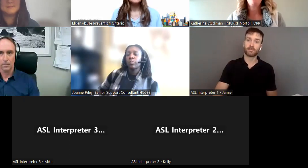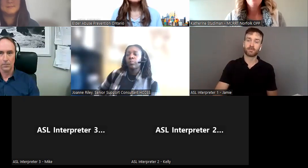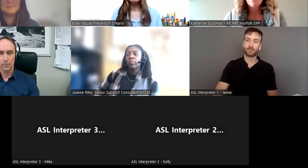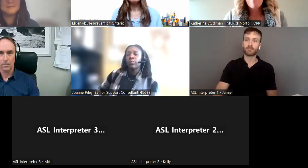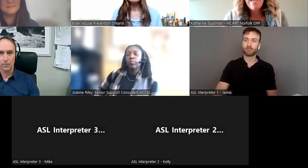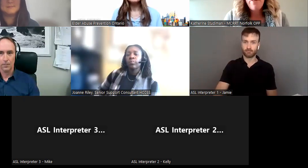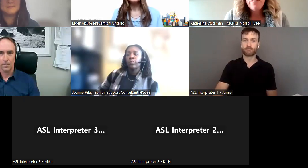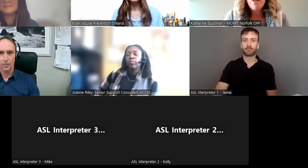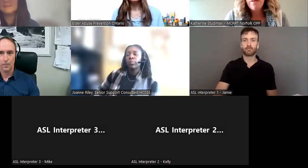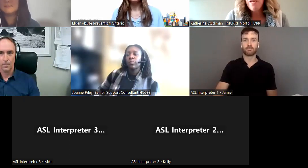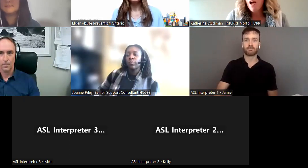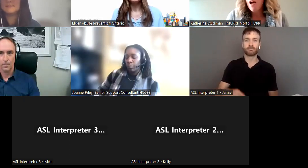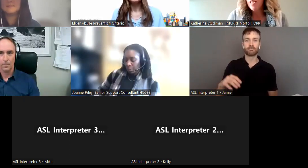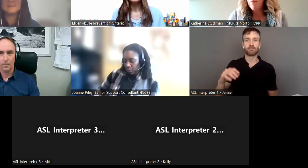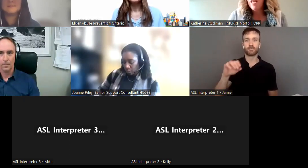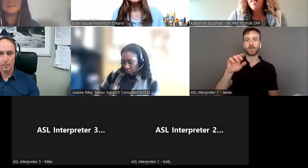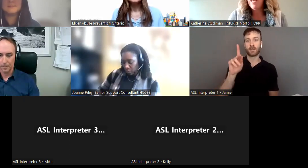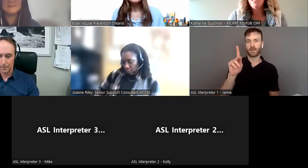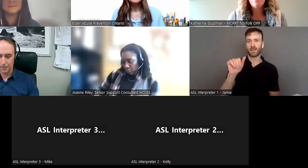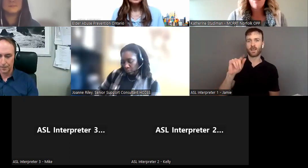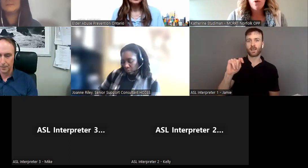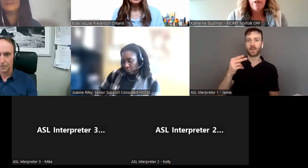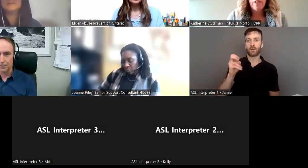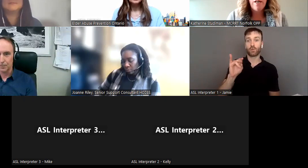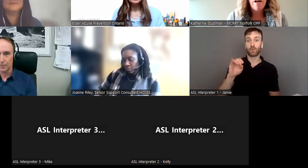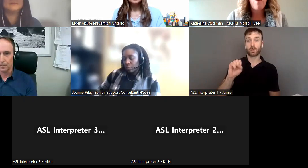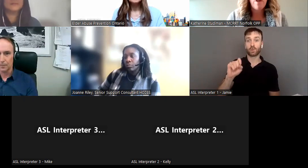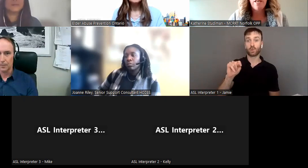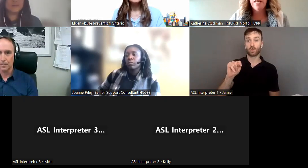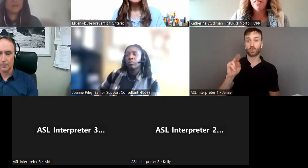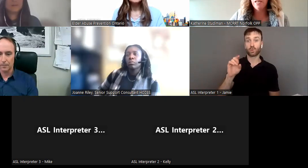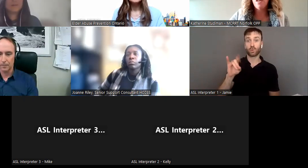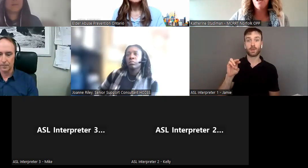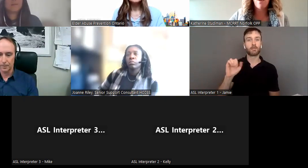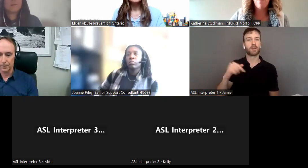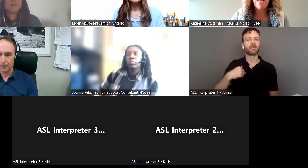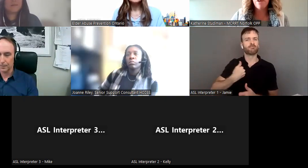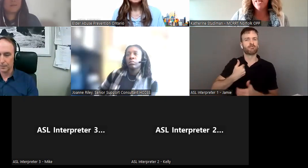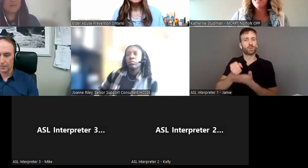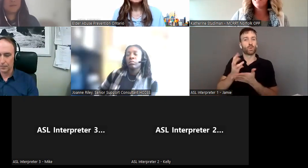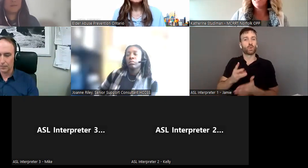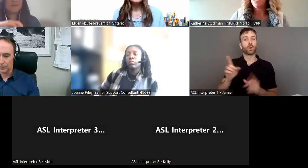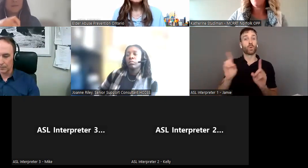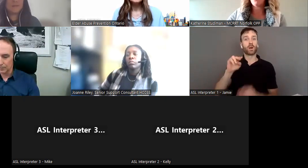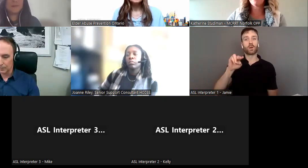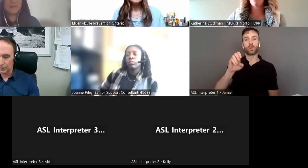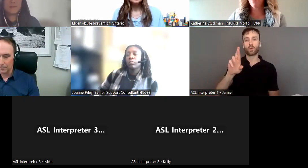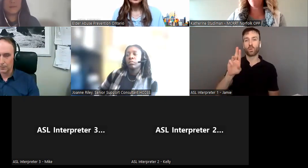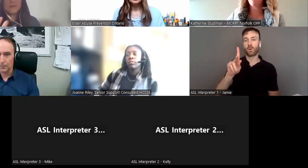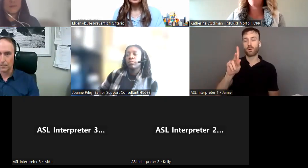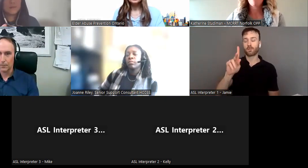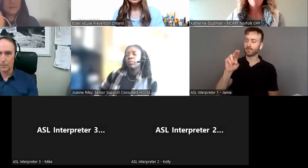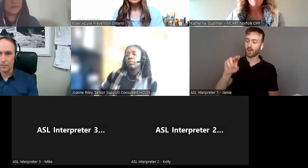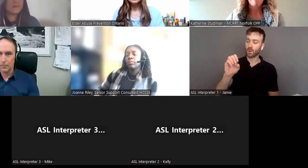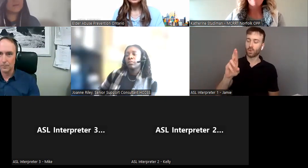Okay, so I'm Katherine Studeman. I'm a social worker. I work in Norfolk County, just south